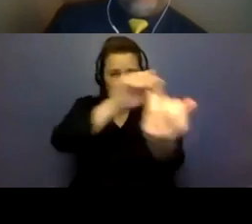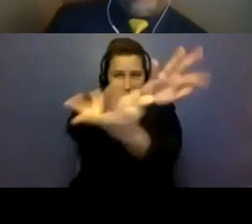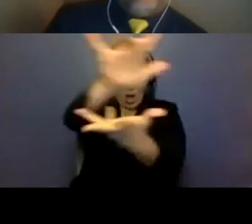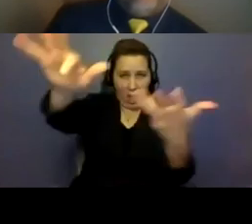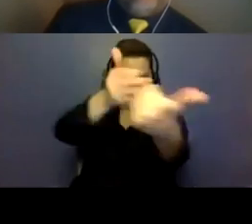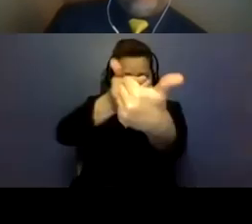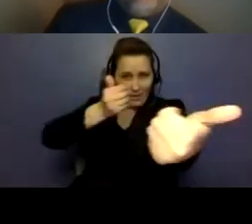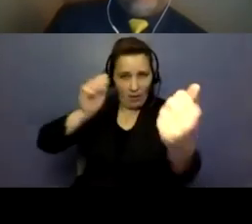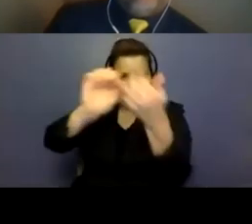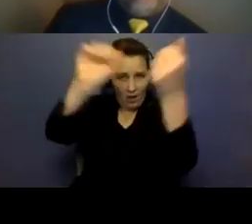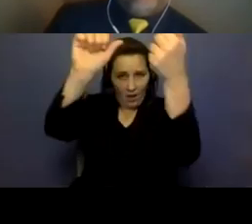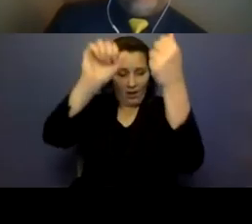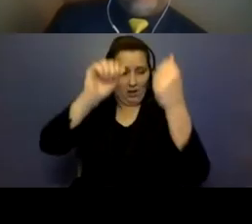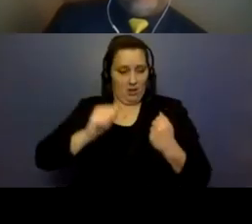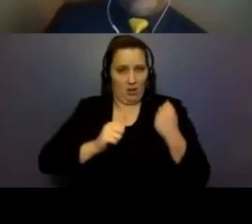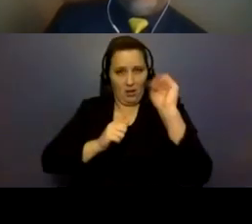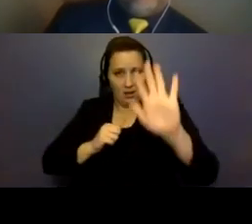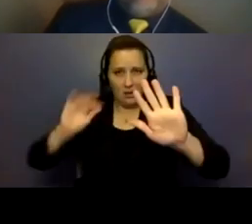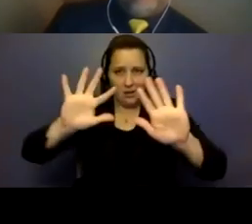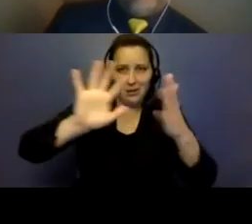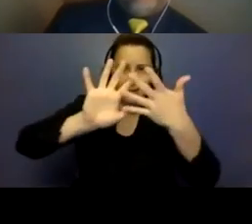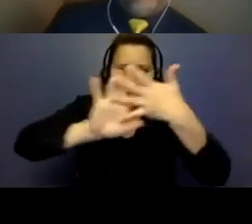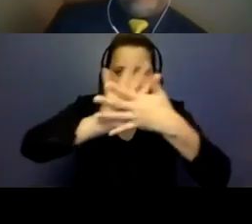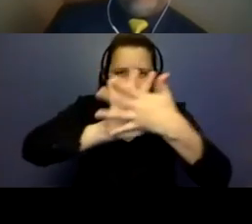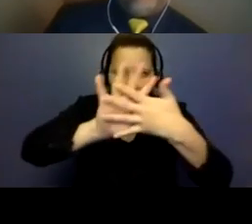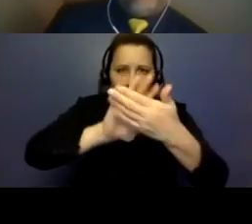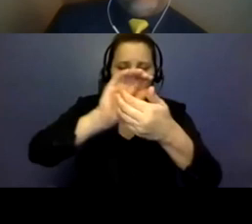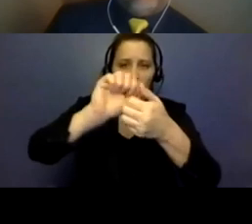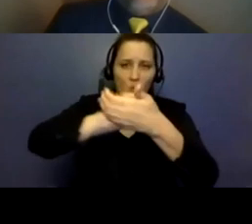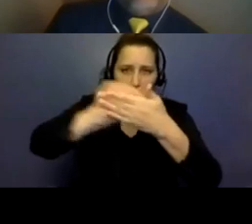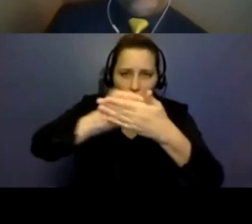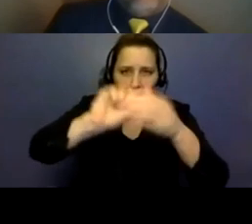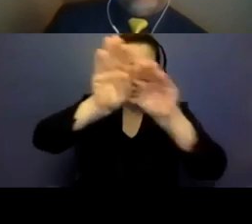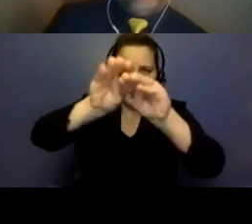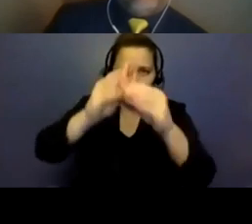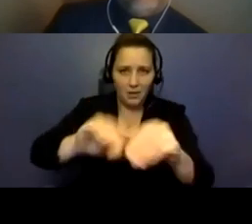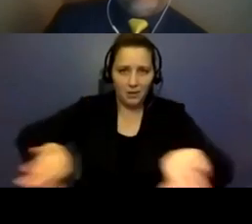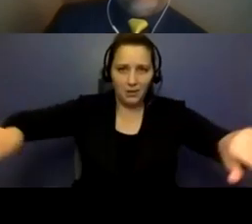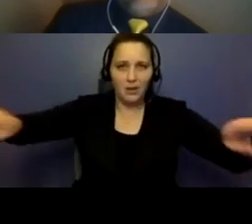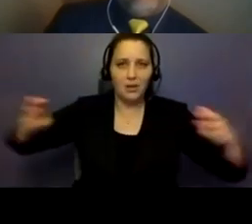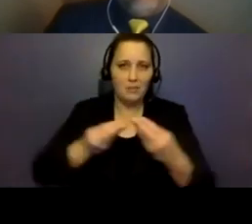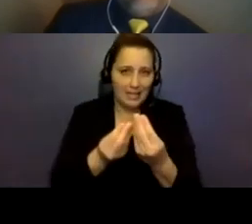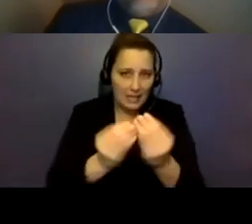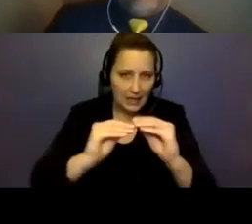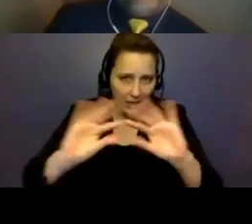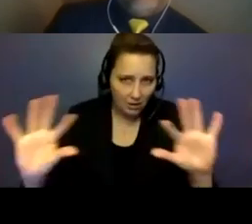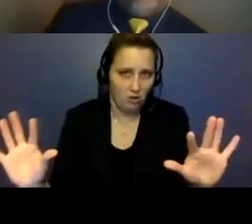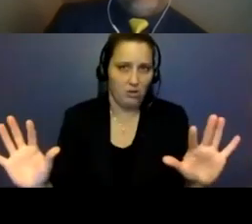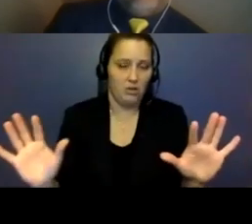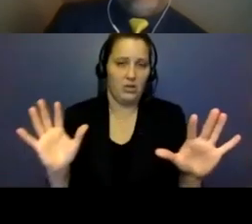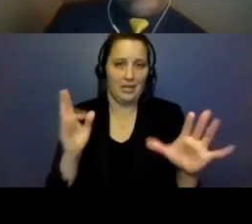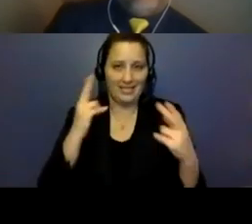It brought clarity back, and we saw the human dimension of each other beyond that. My journey very